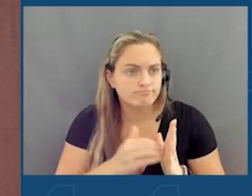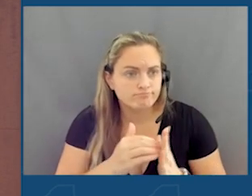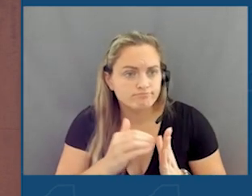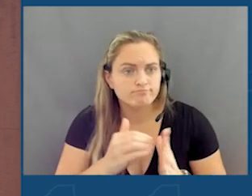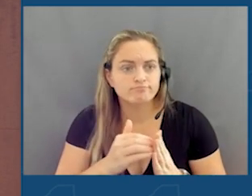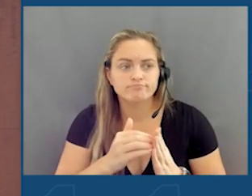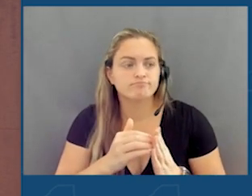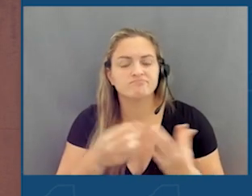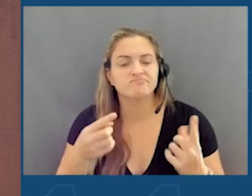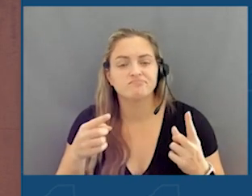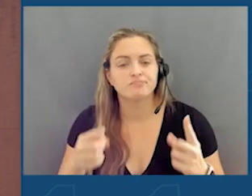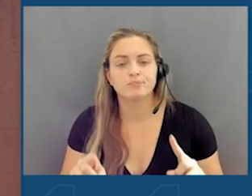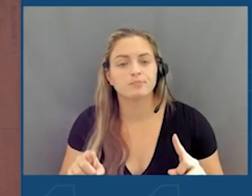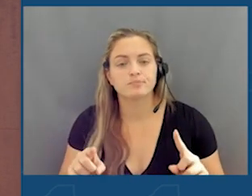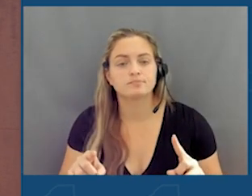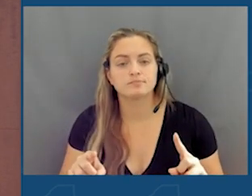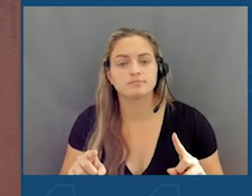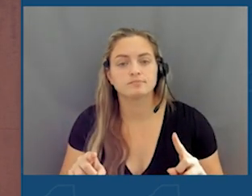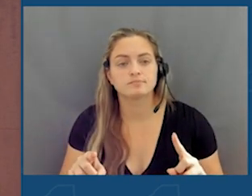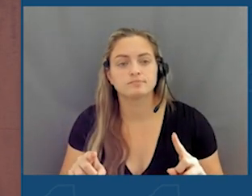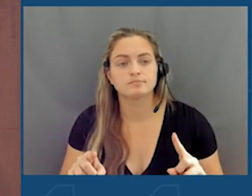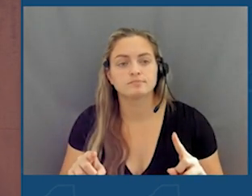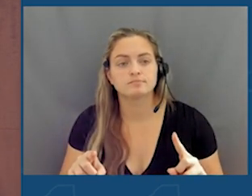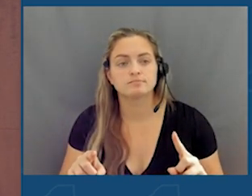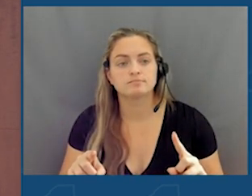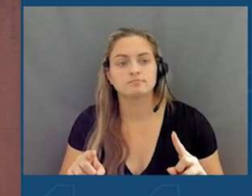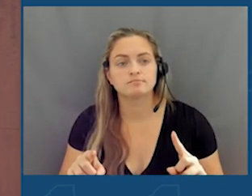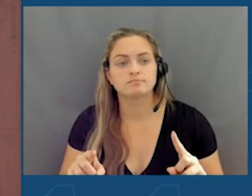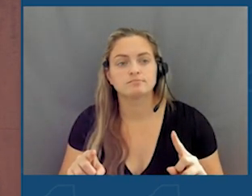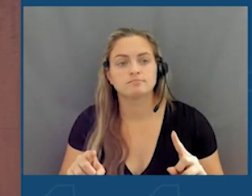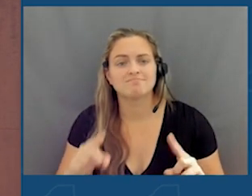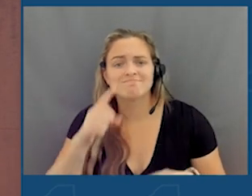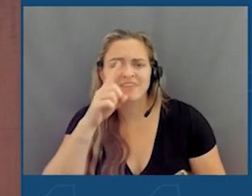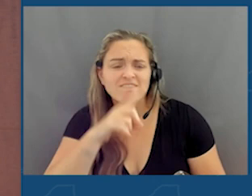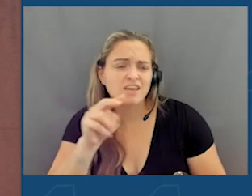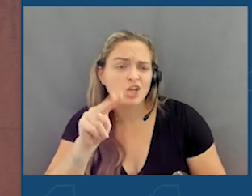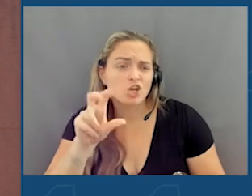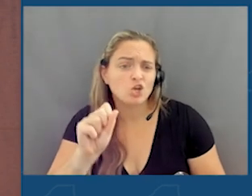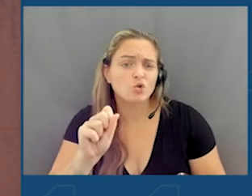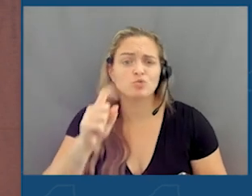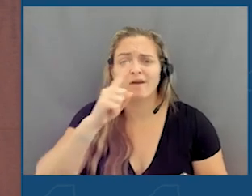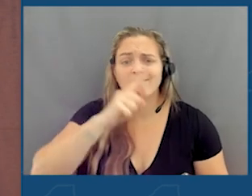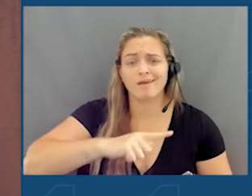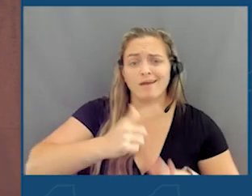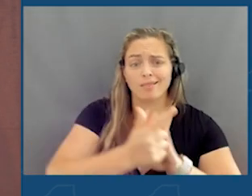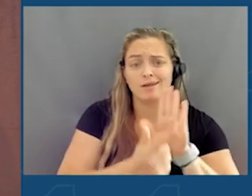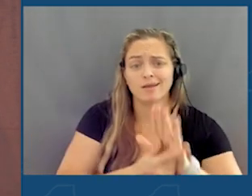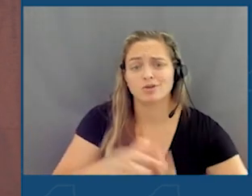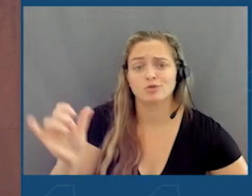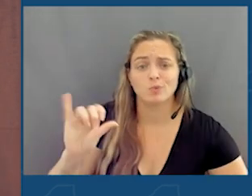resort to they have fake news, but they got fake litigation as well.